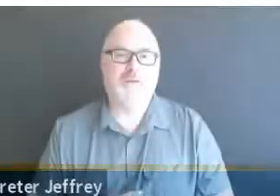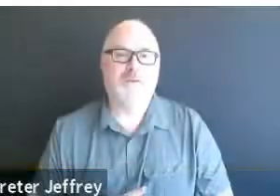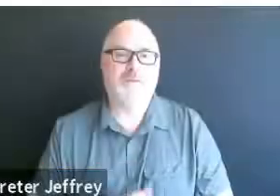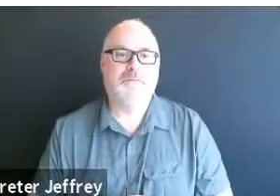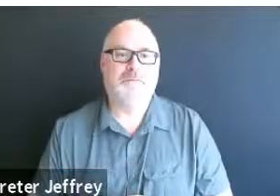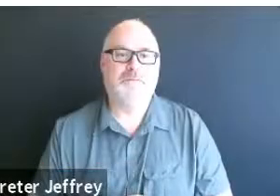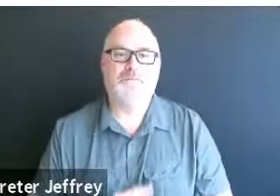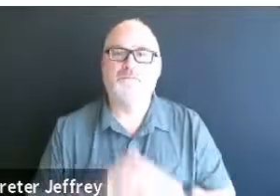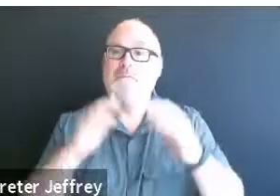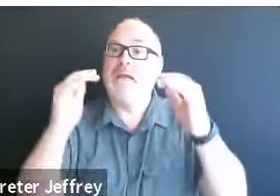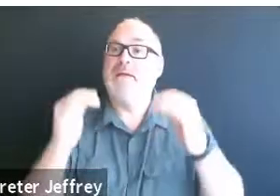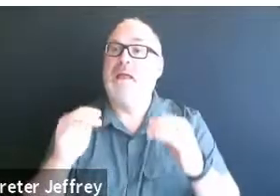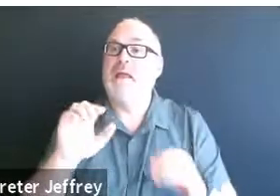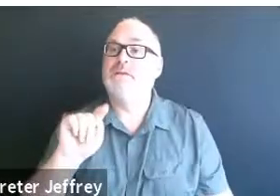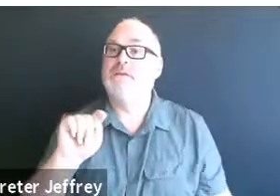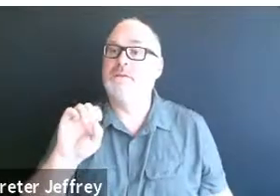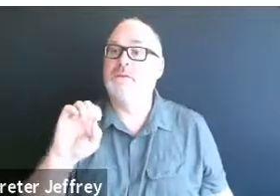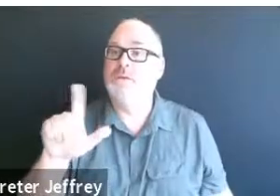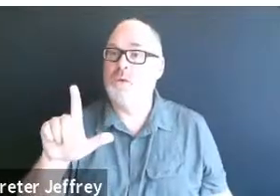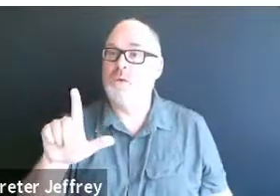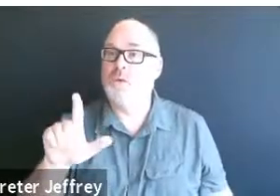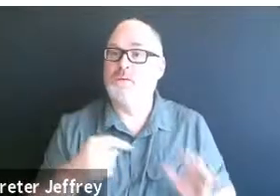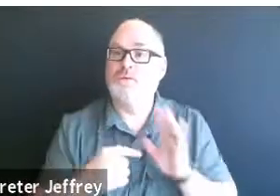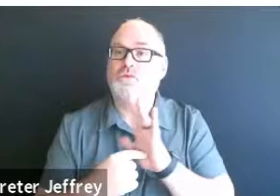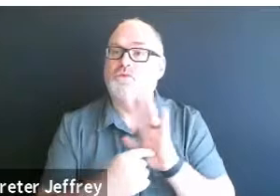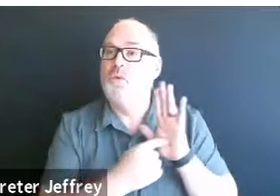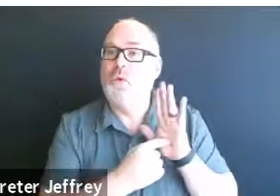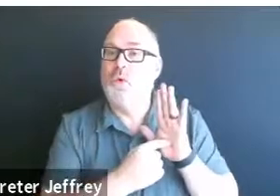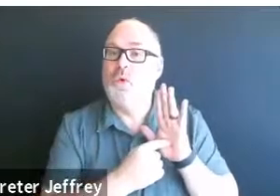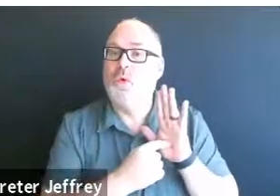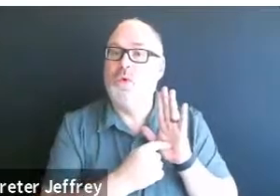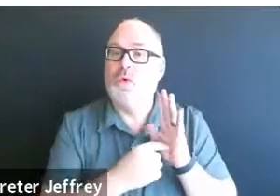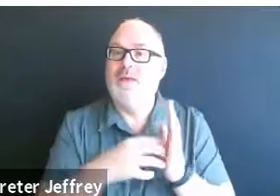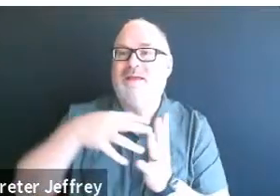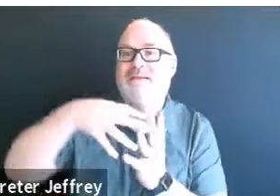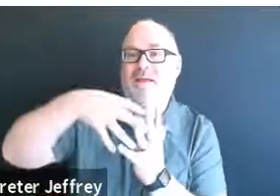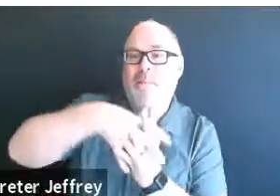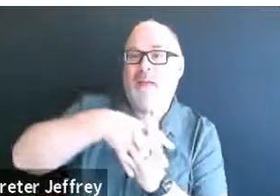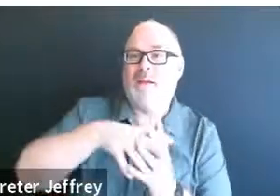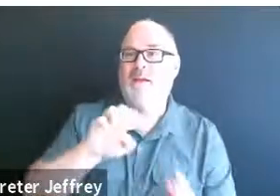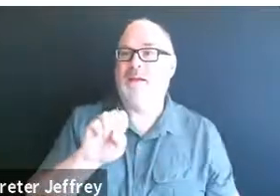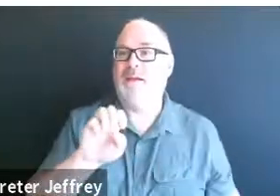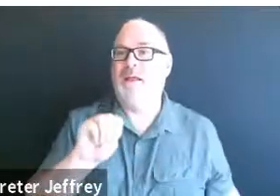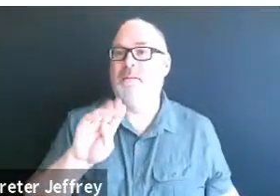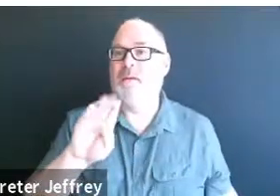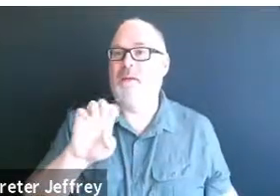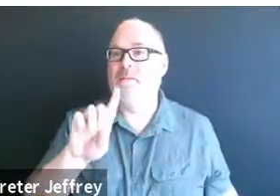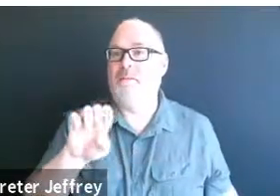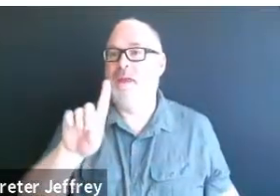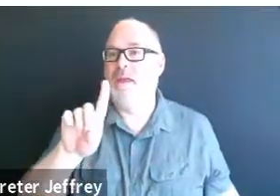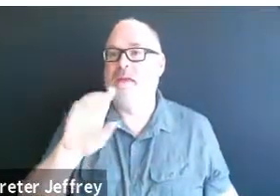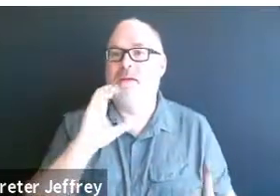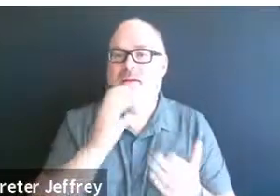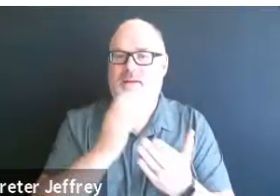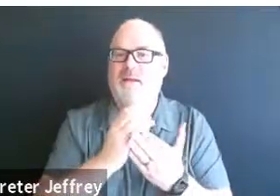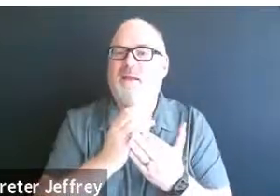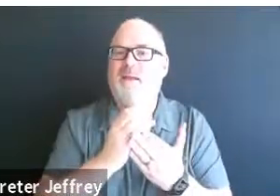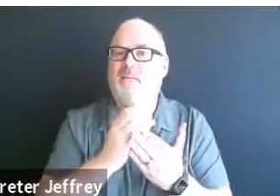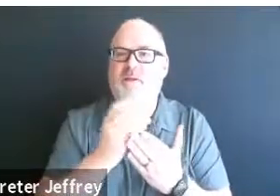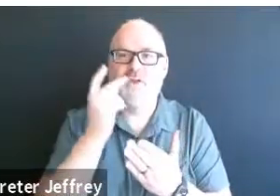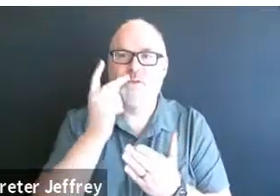Well, the next tool I would like to show you all is the embedded image. And that is highlighted right here in the tools